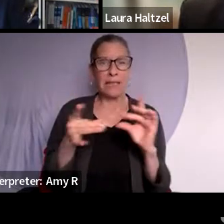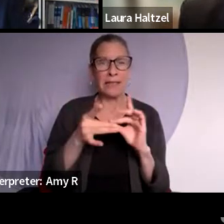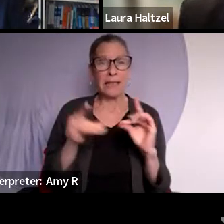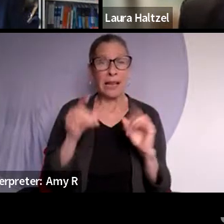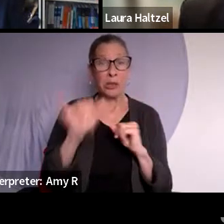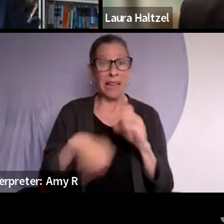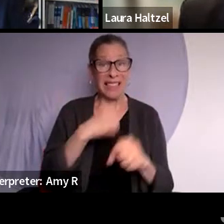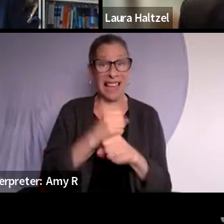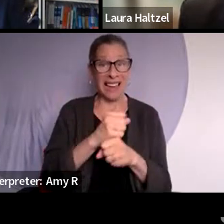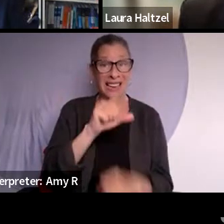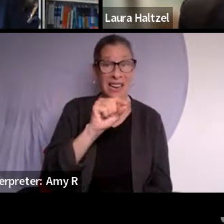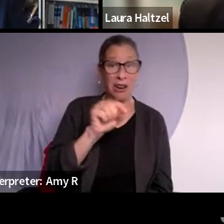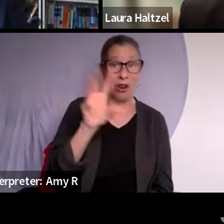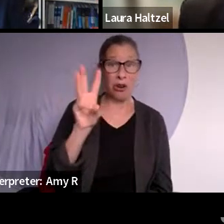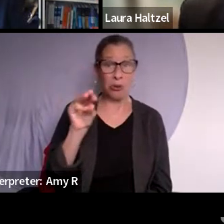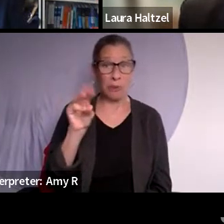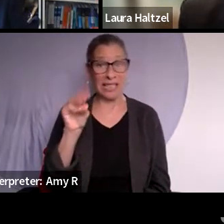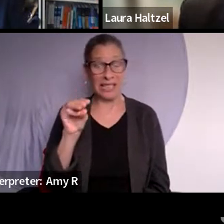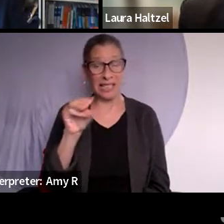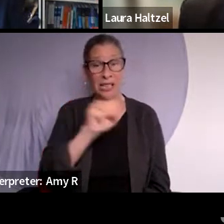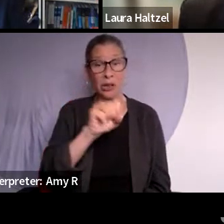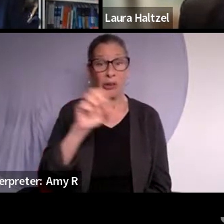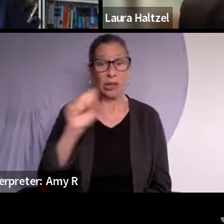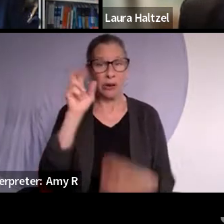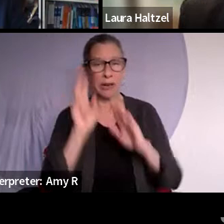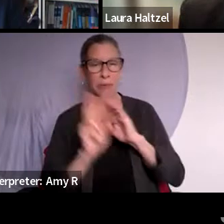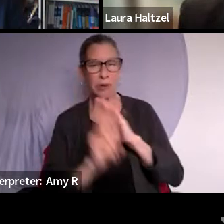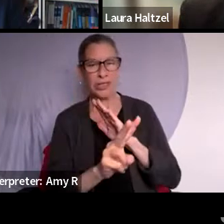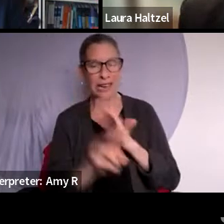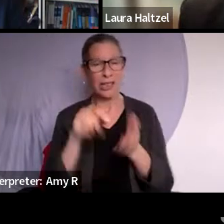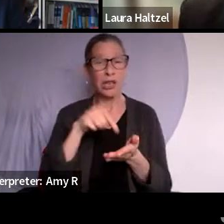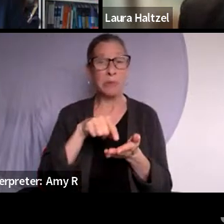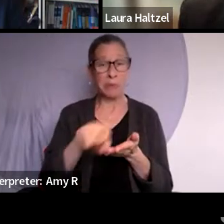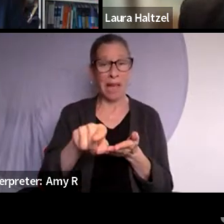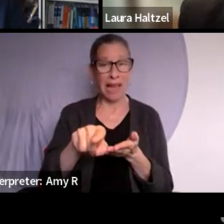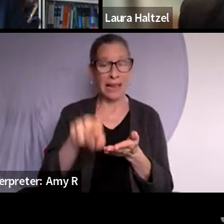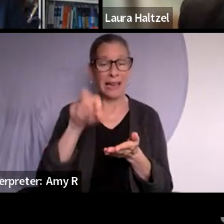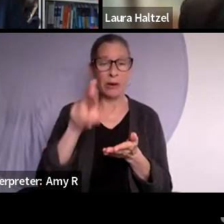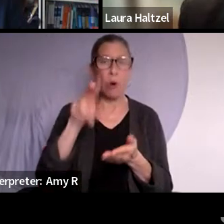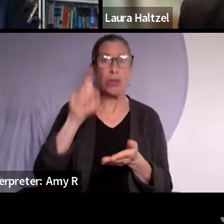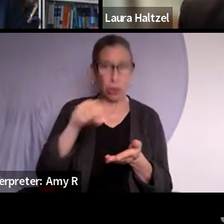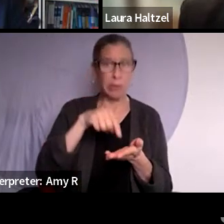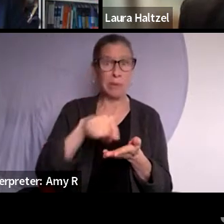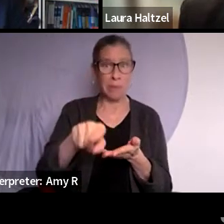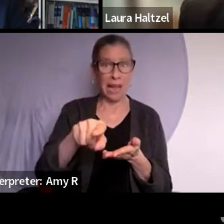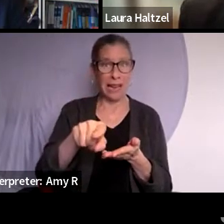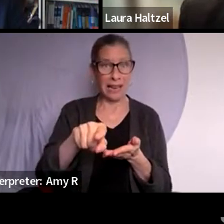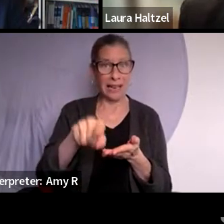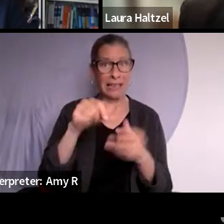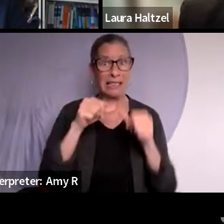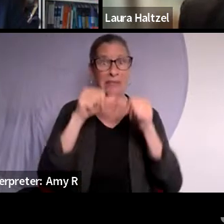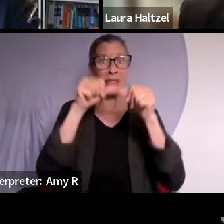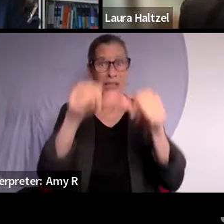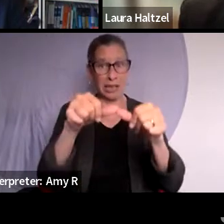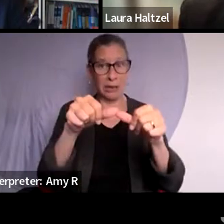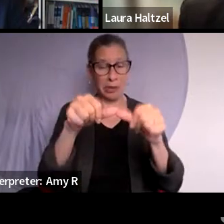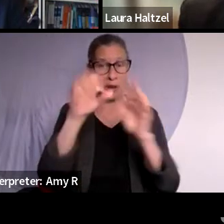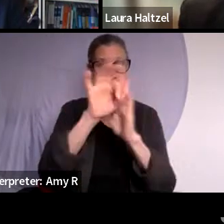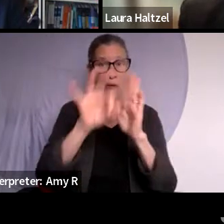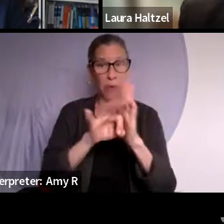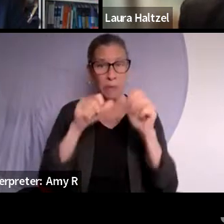year, Social Security is projected to be paying out, or should be paying out if it keeps sort of its current formula,